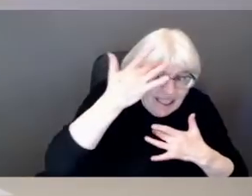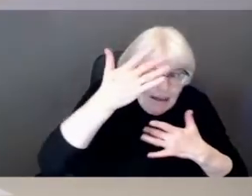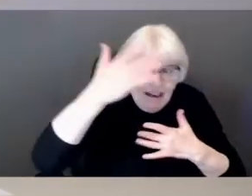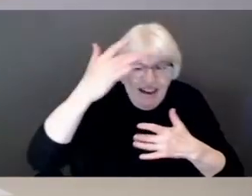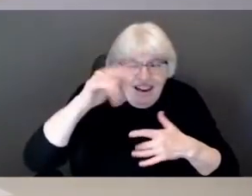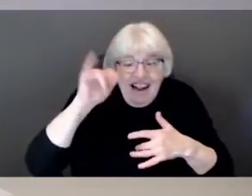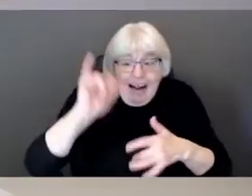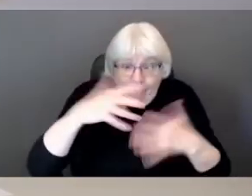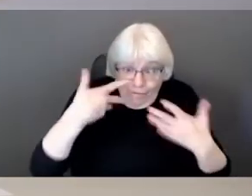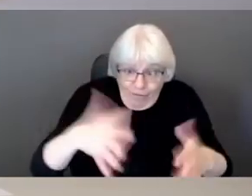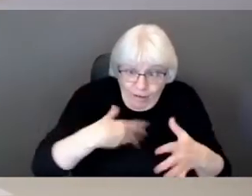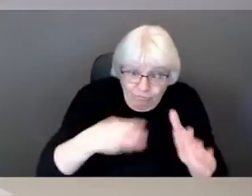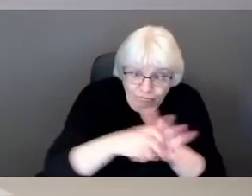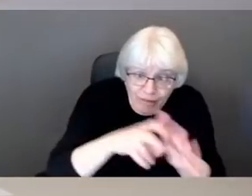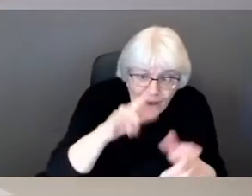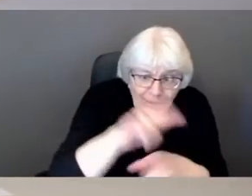tested.